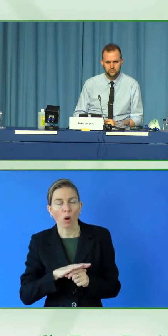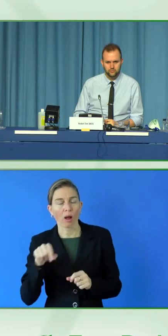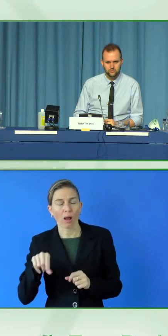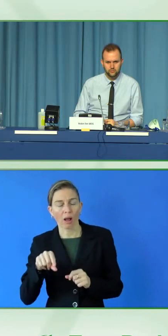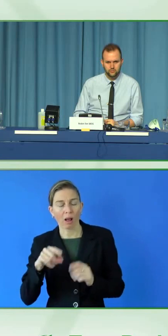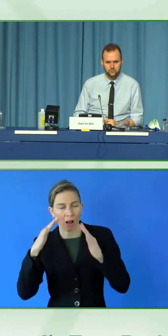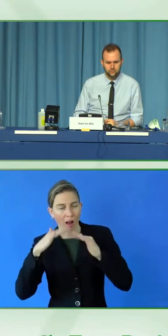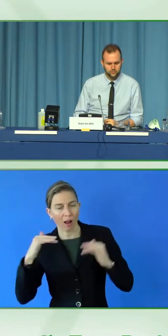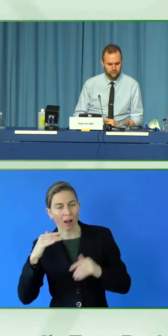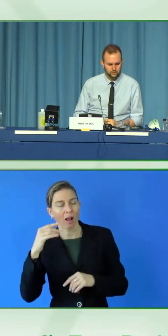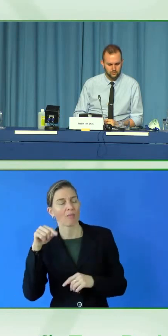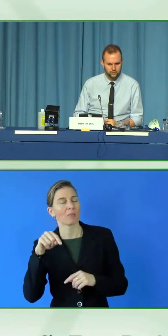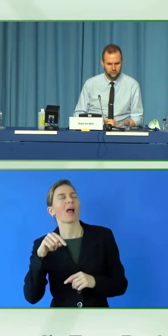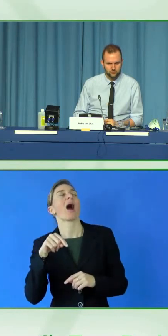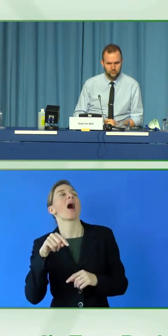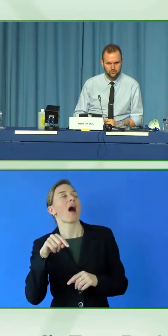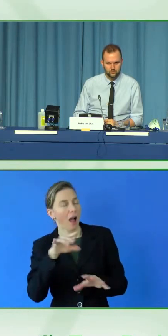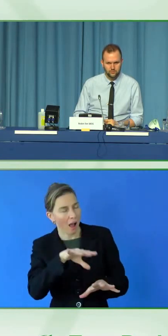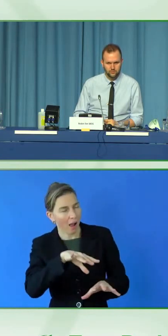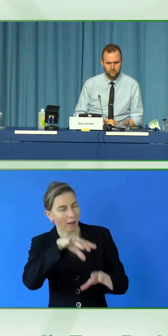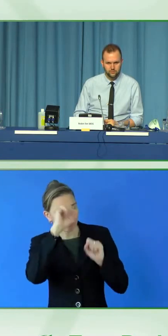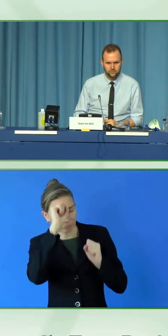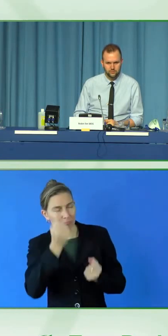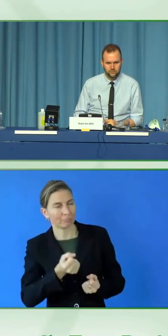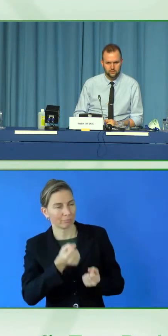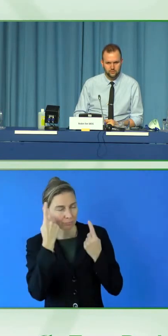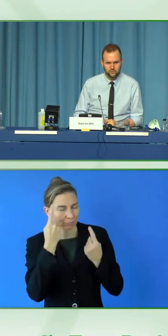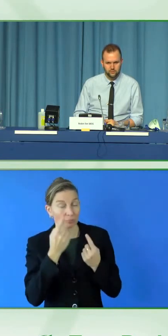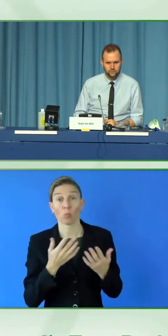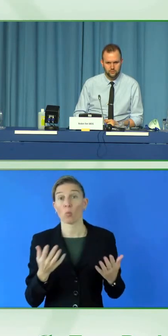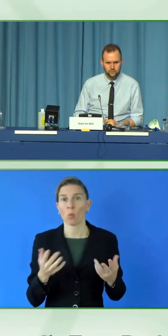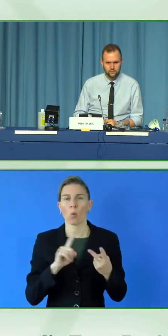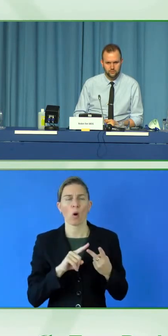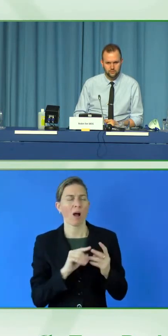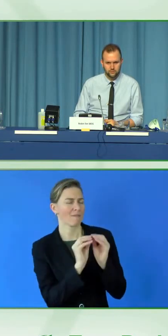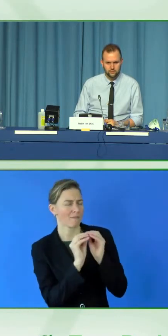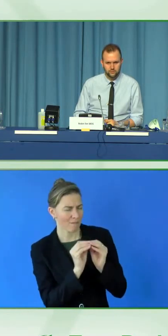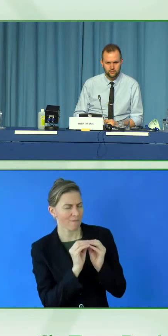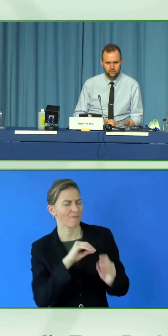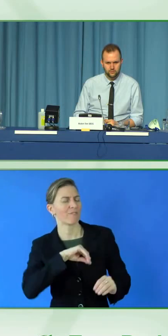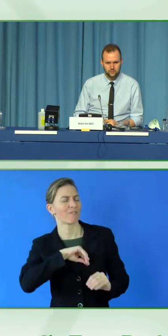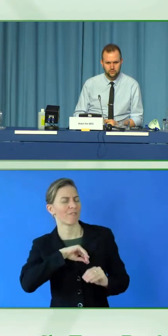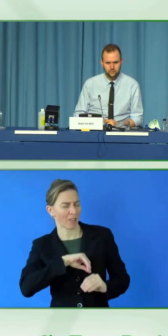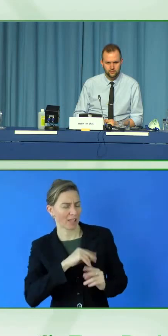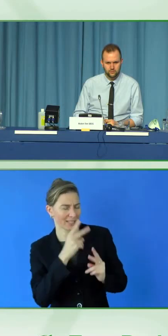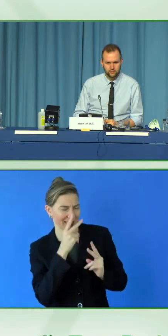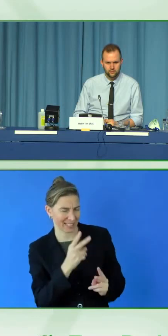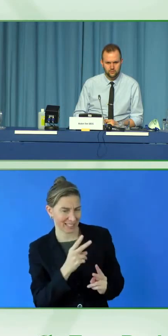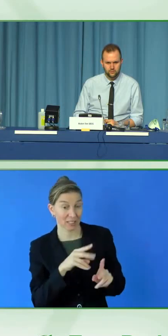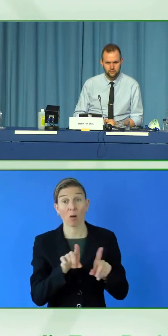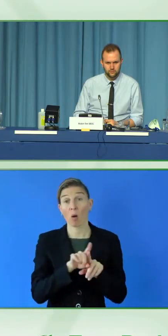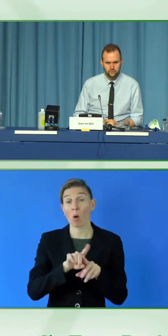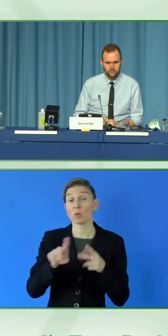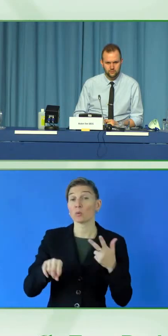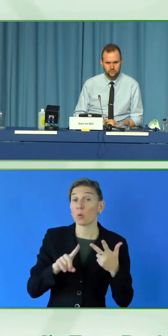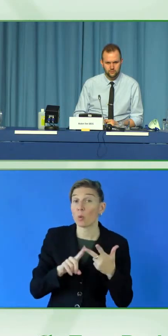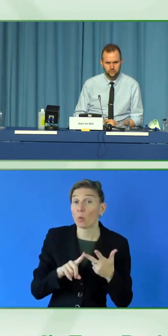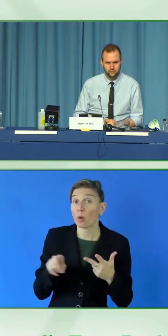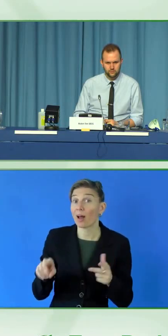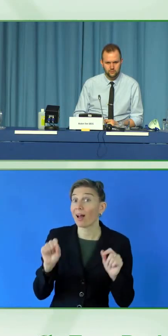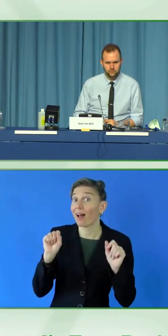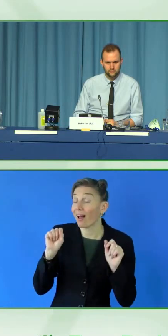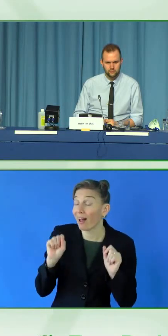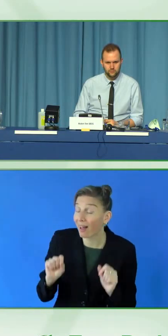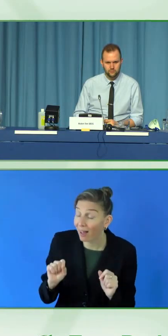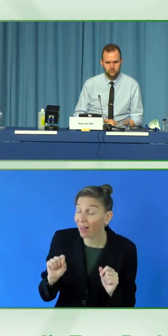and can see the value of what you're doing. It doesn't hurt as well if you can demonstrate how it saves the local government money.